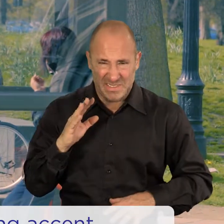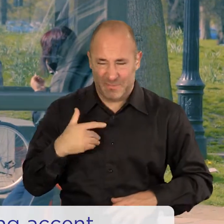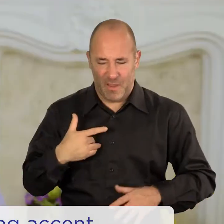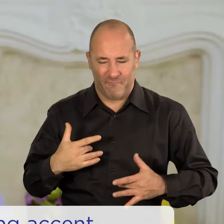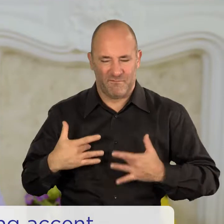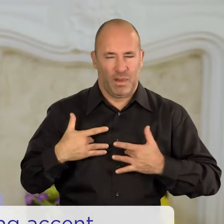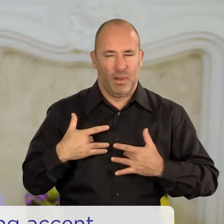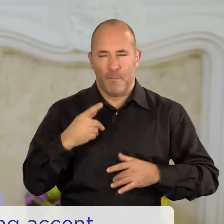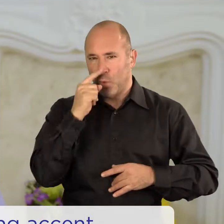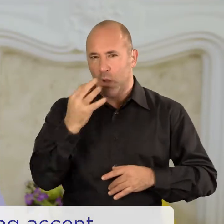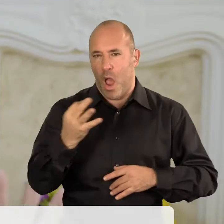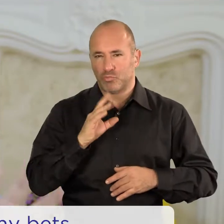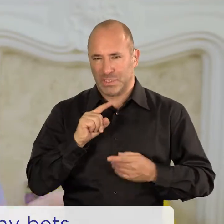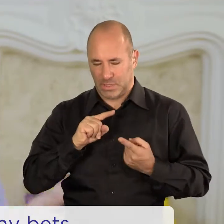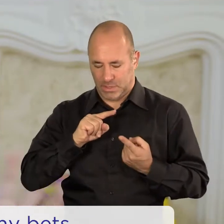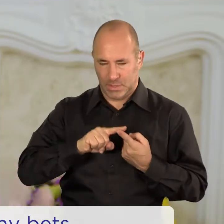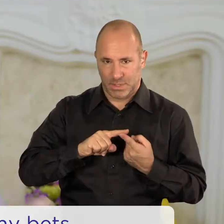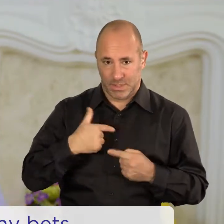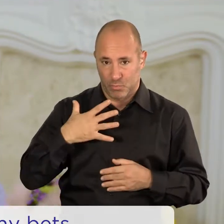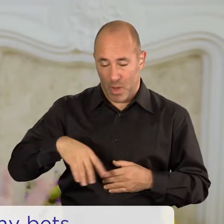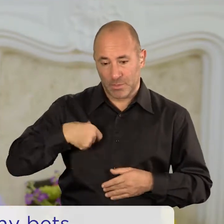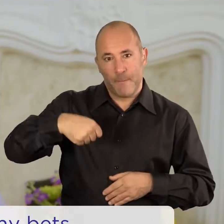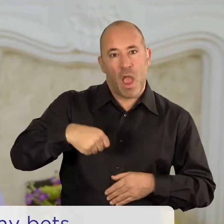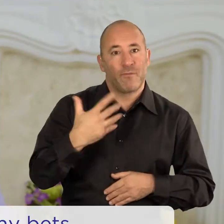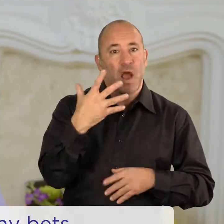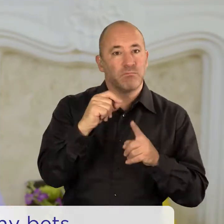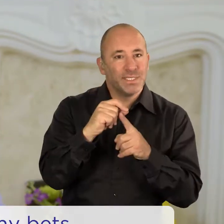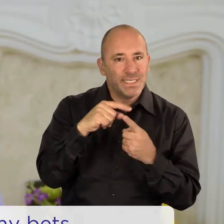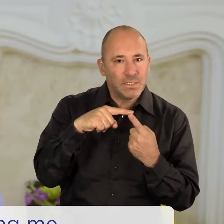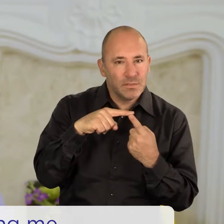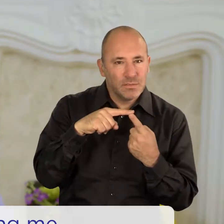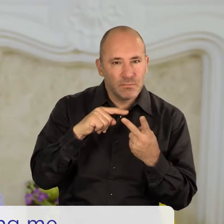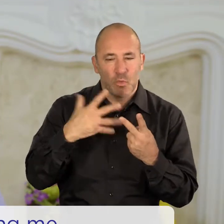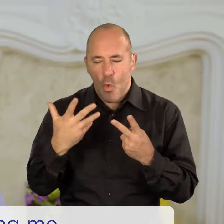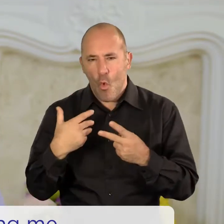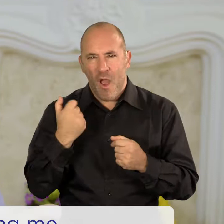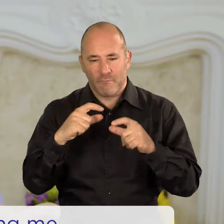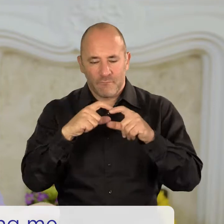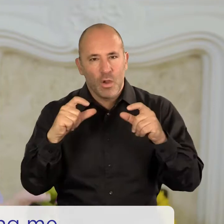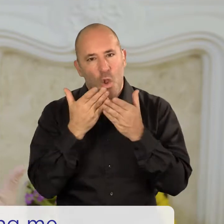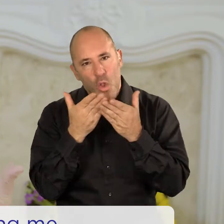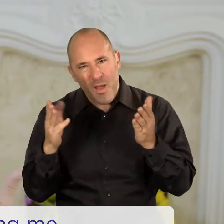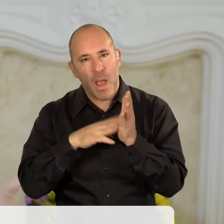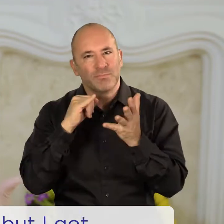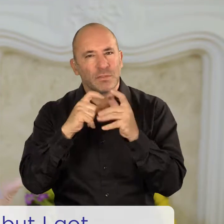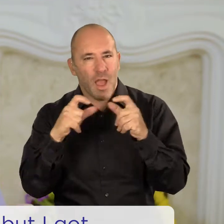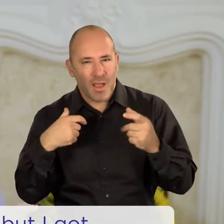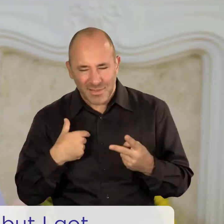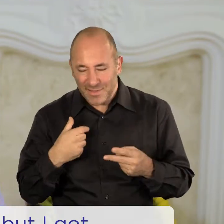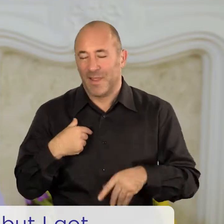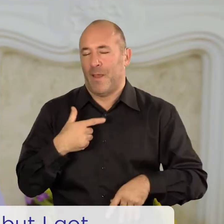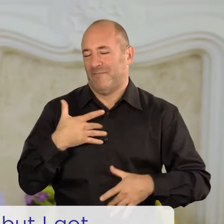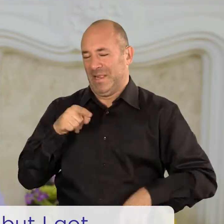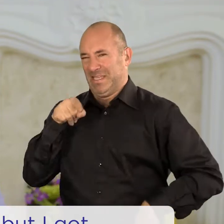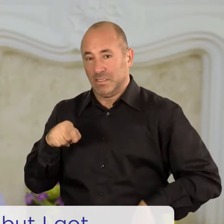hear what he was asking me, and I sort of hedged my bets and thought, well, he's either asking me if I want a 5p carrier bag or do I have a